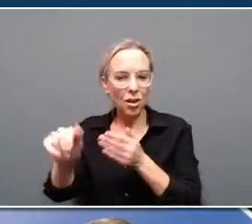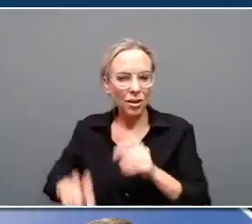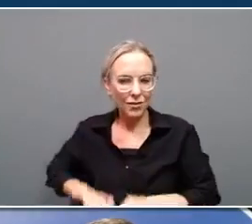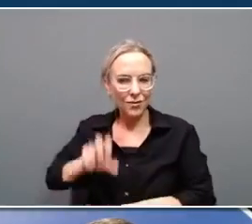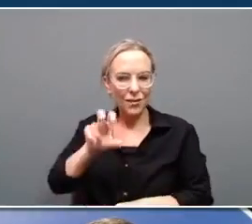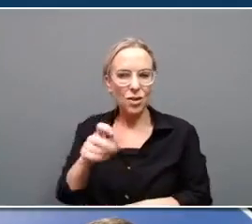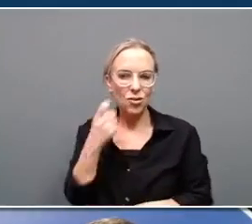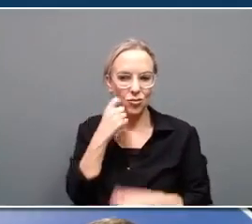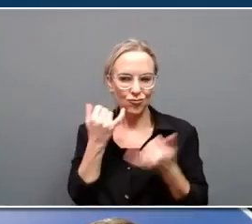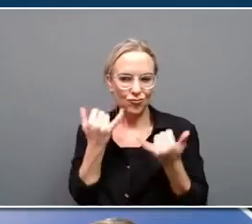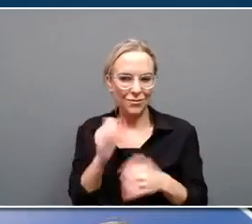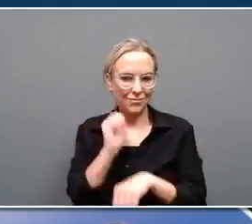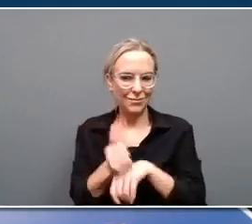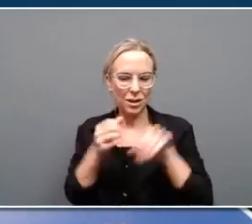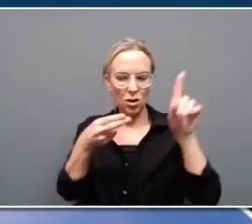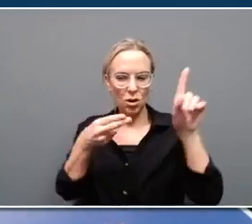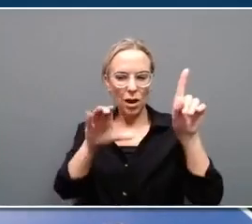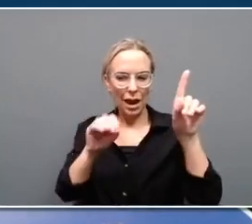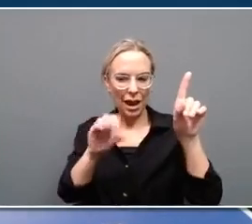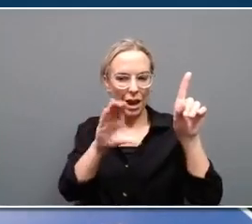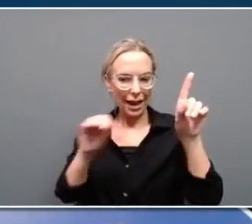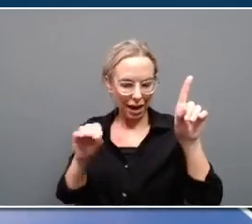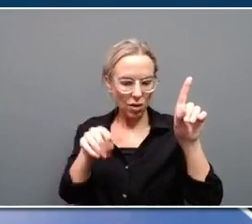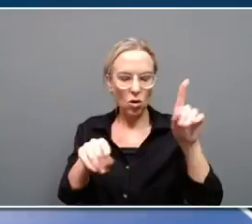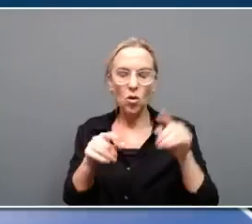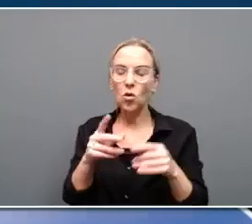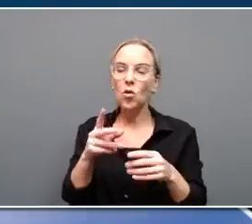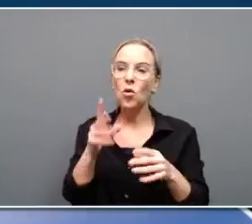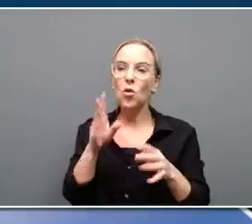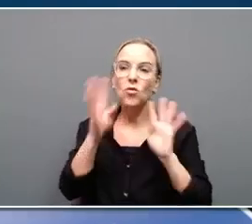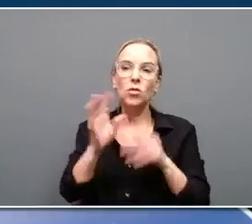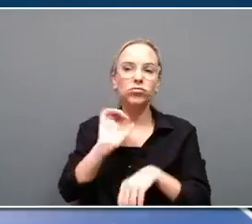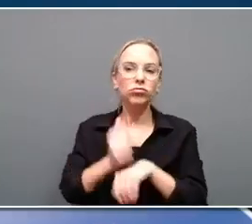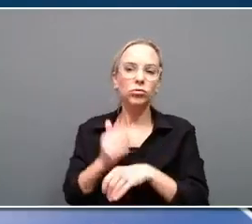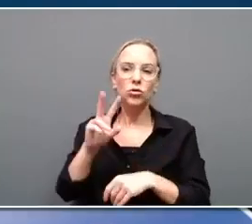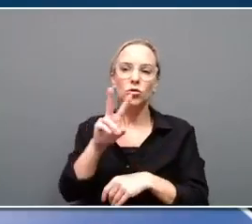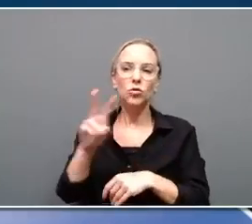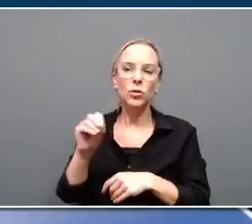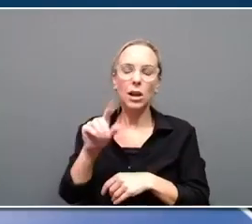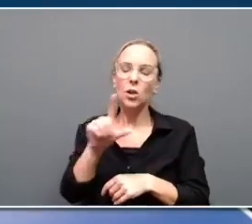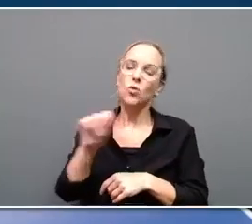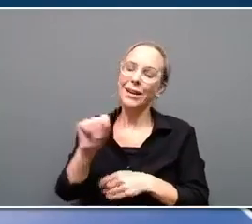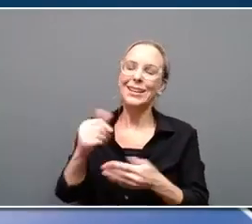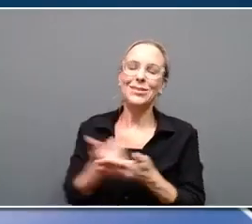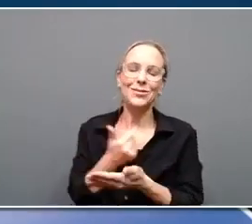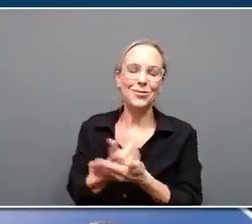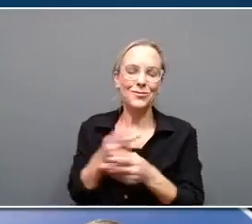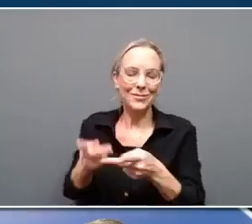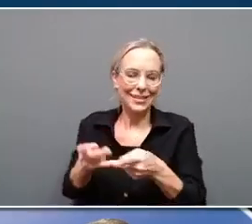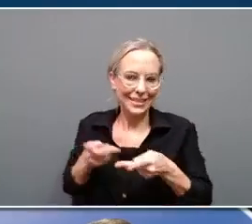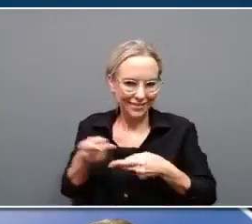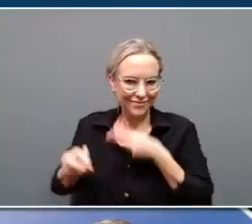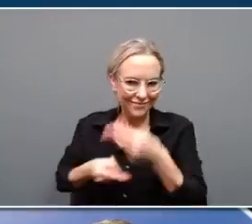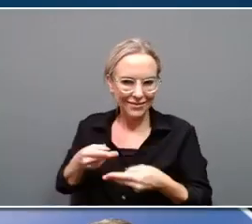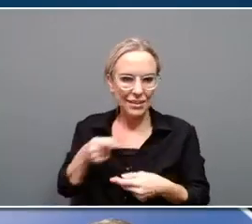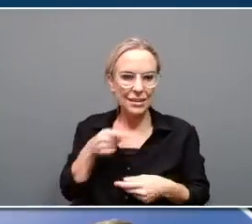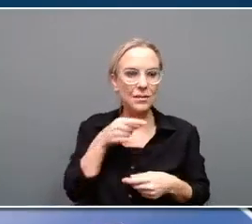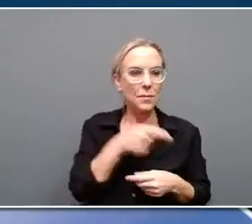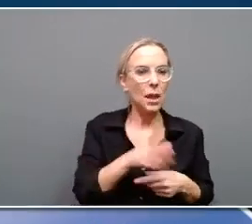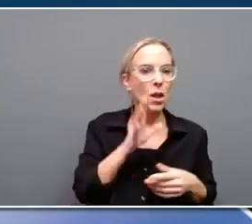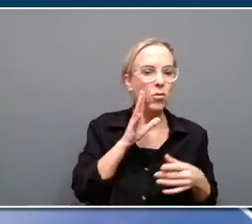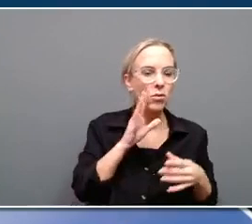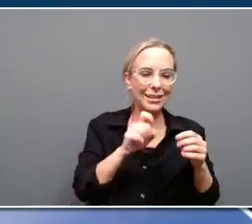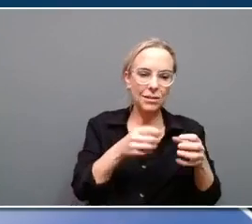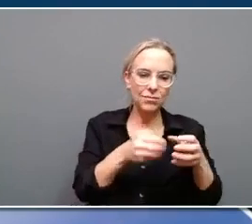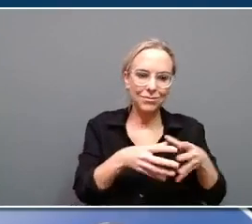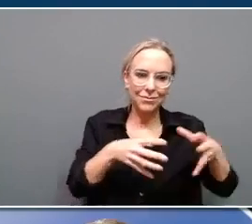Ohio County that's creating 20 new positions. This increased space will allow for additional capacity needed to serve the rapidly